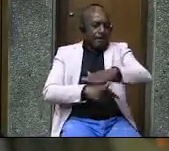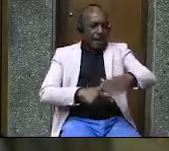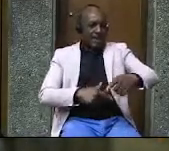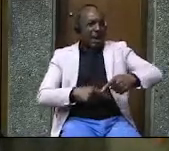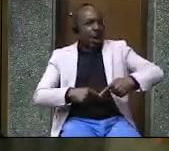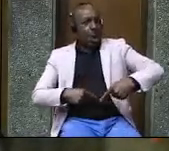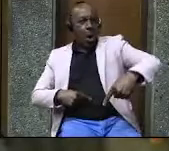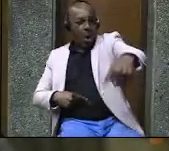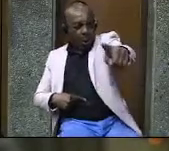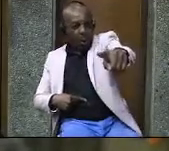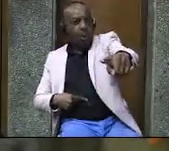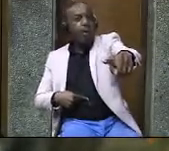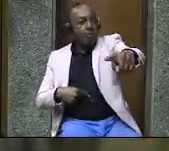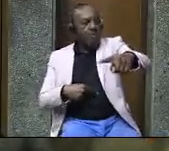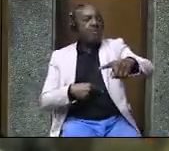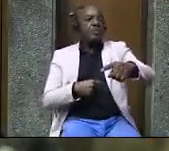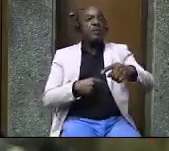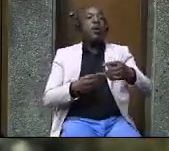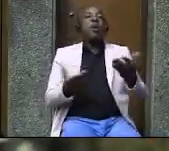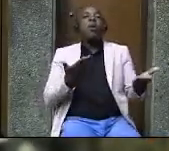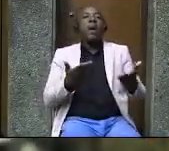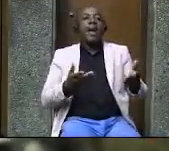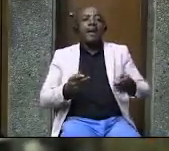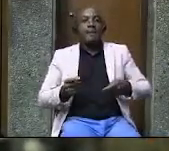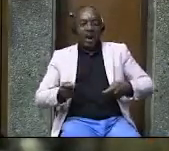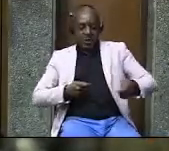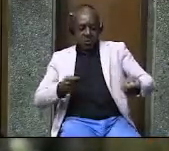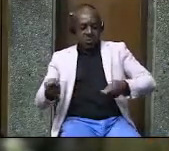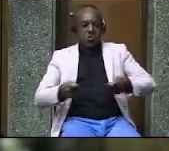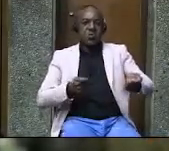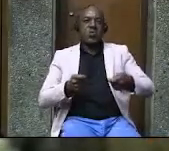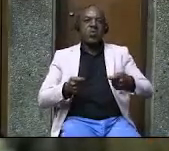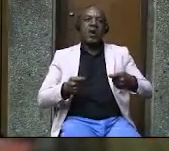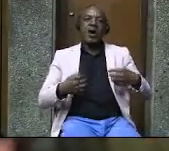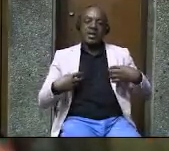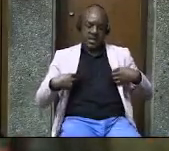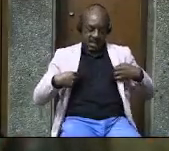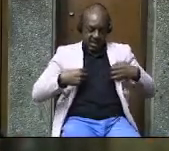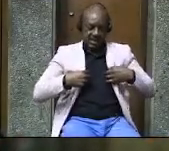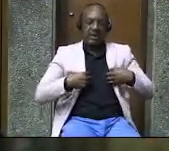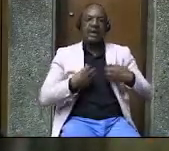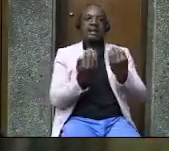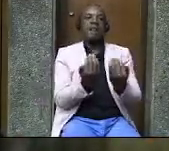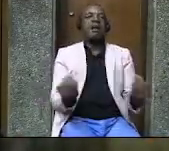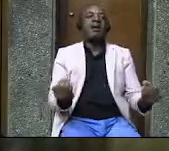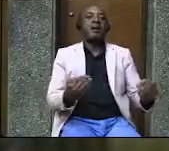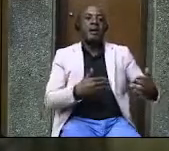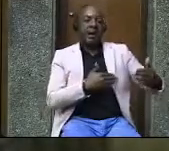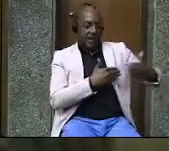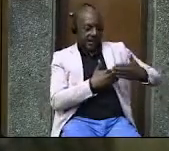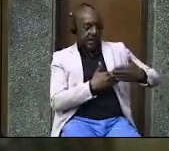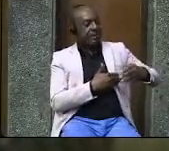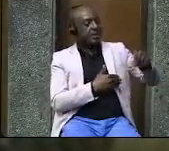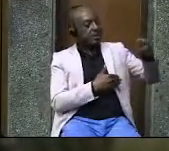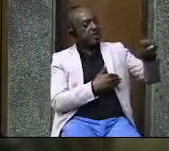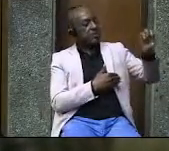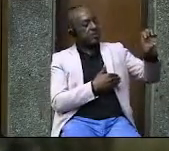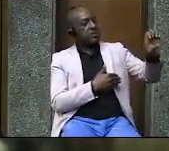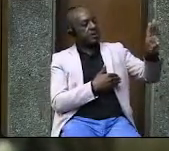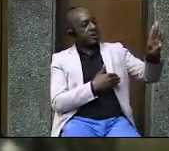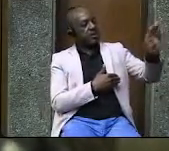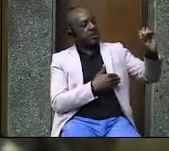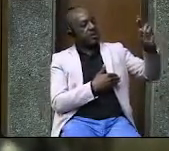i-uniform yabantwana. So ngicela ukuthi u-government akabheke leyo ndawo. Next to Sibukeng municipality, there is a site